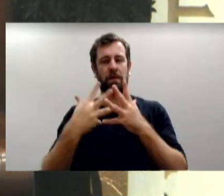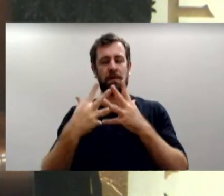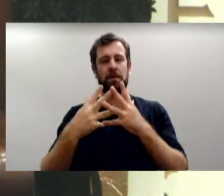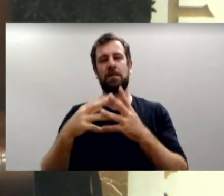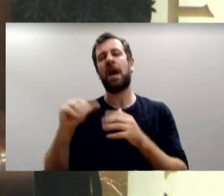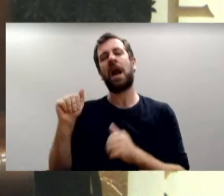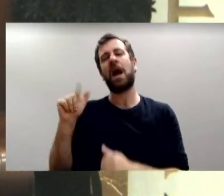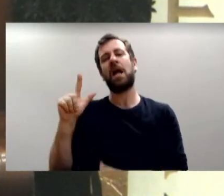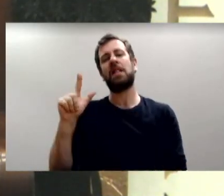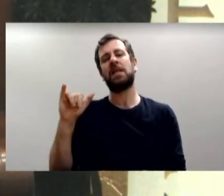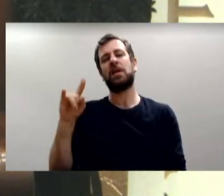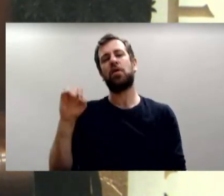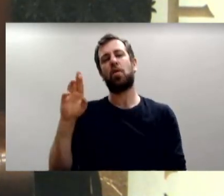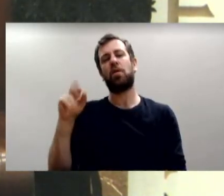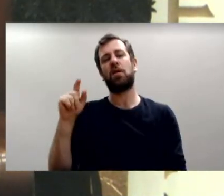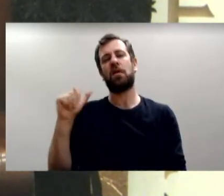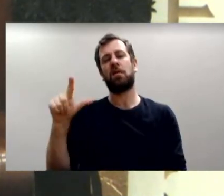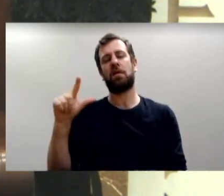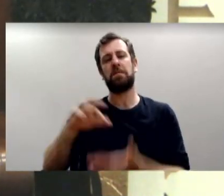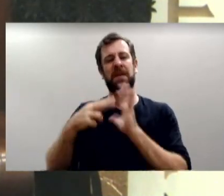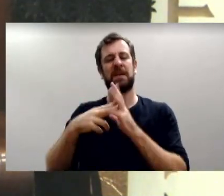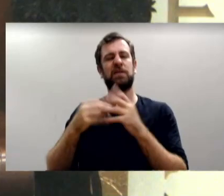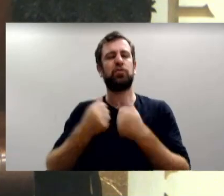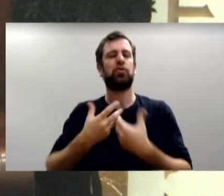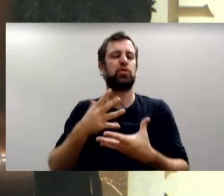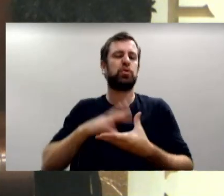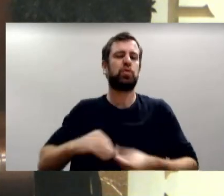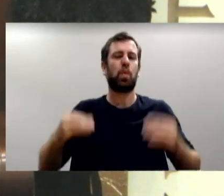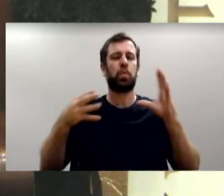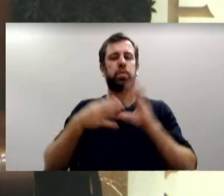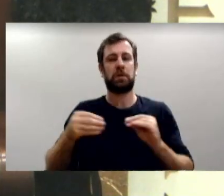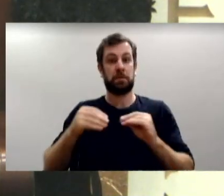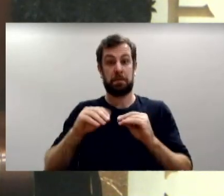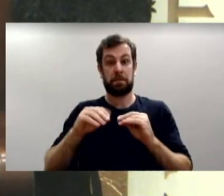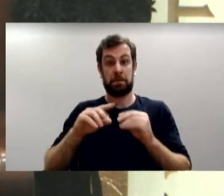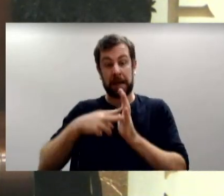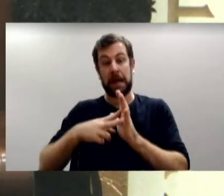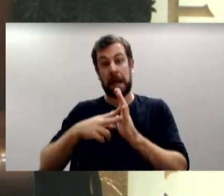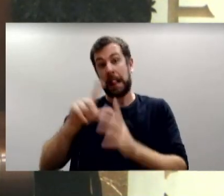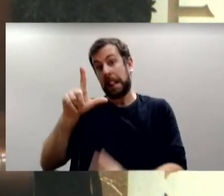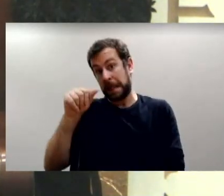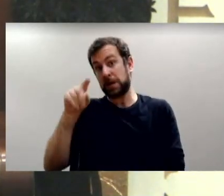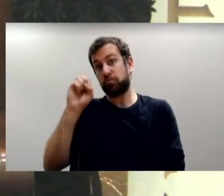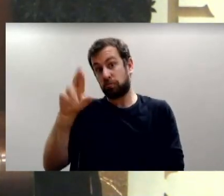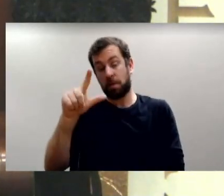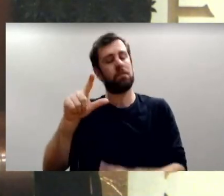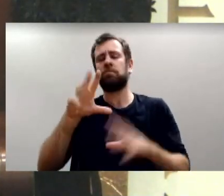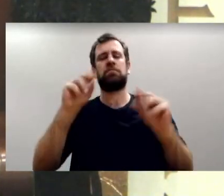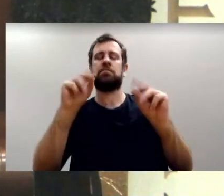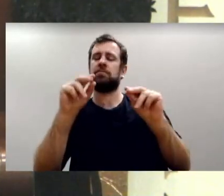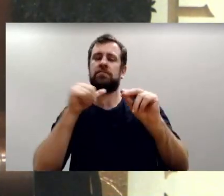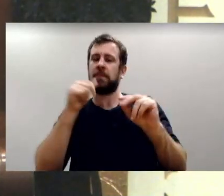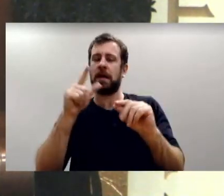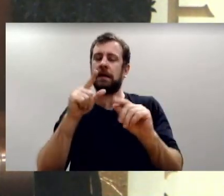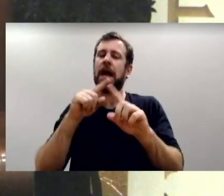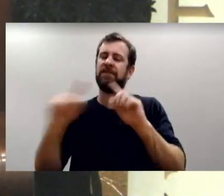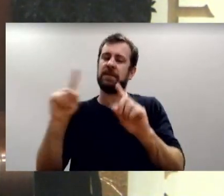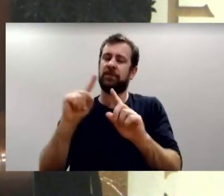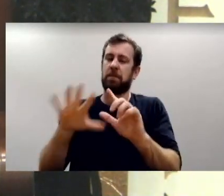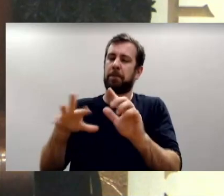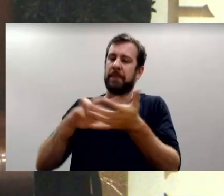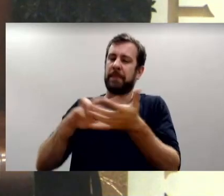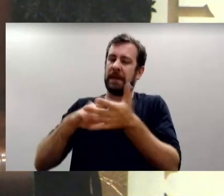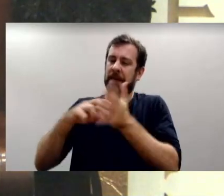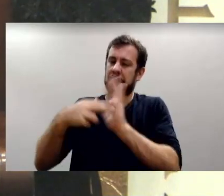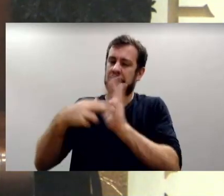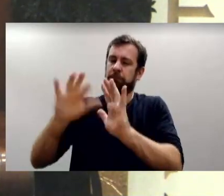What it means is that these are symbolic verses. Don't take them in a literal sense. And mostly when it